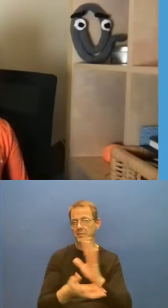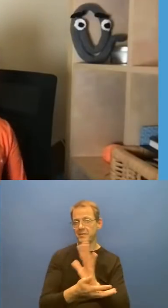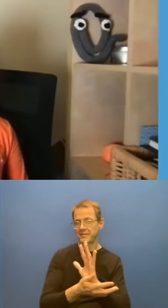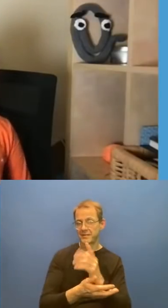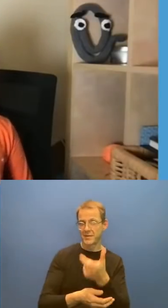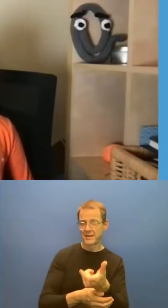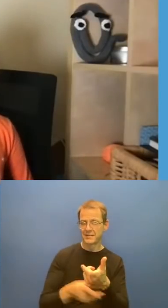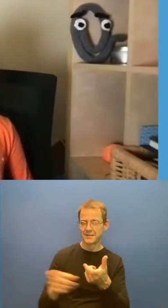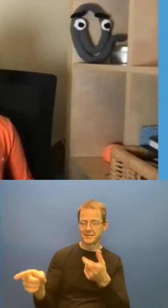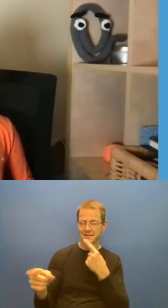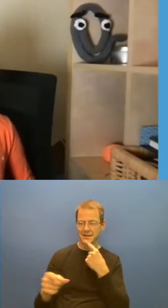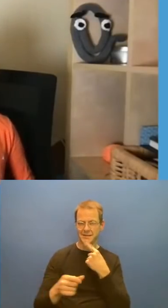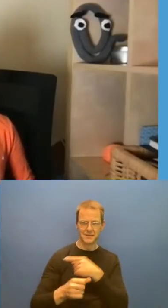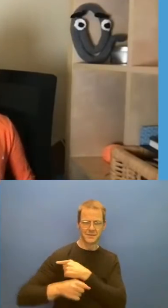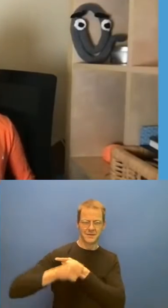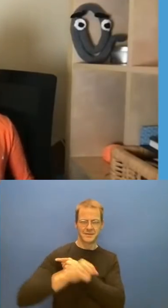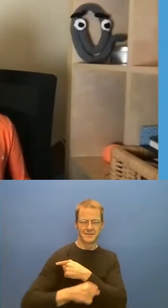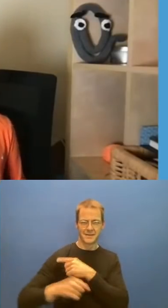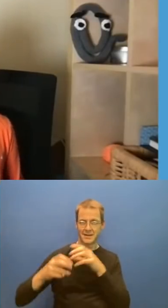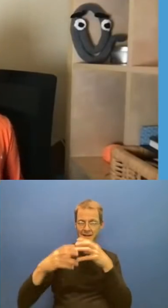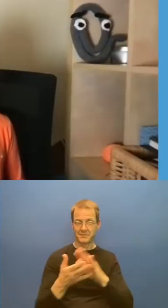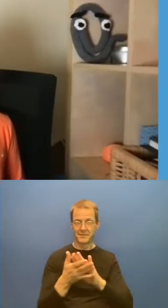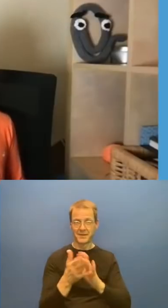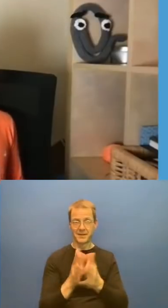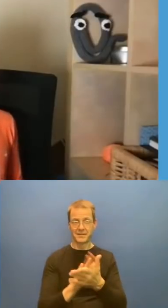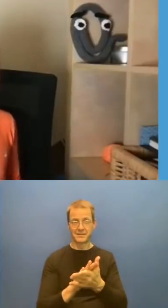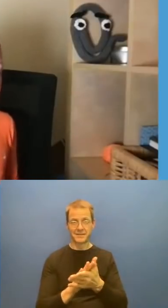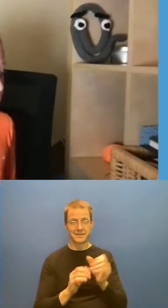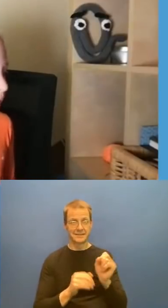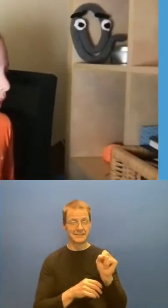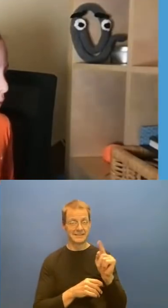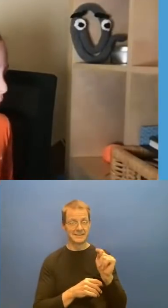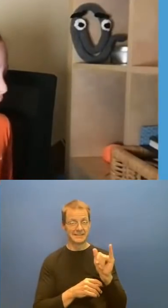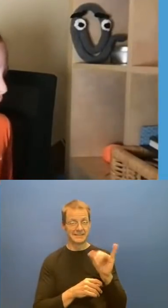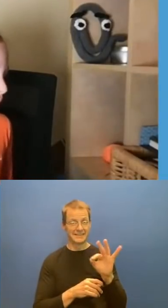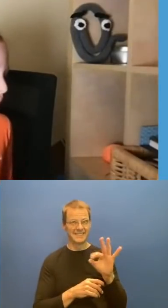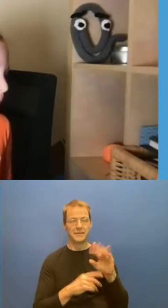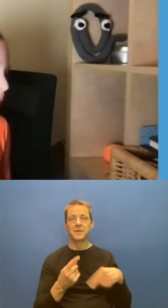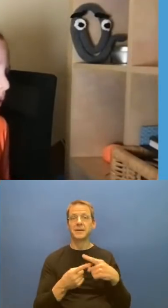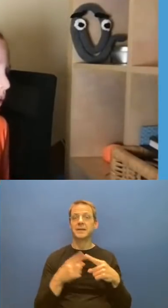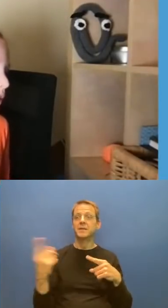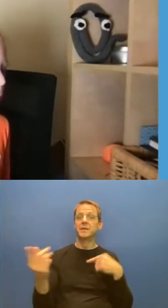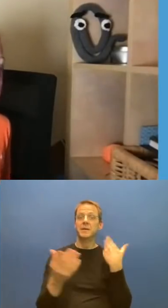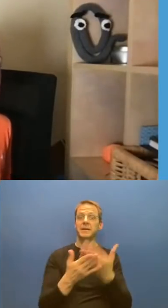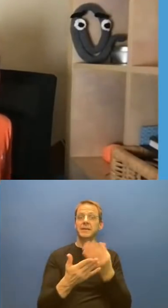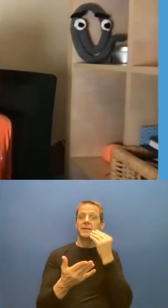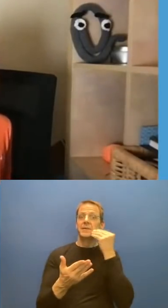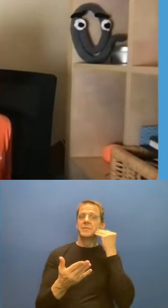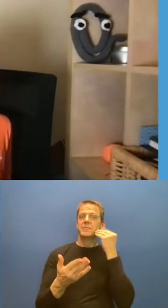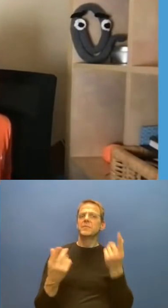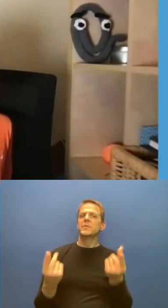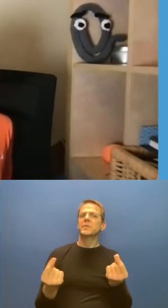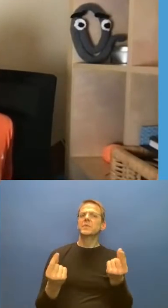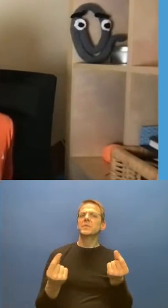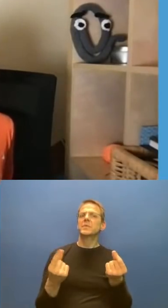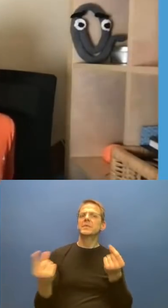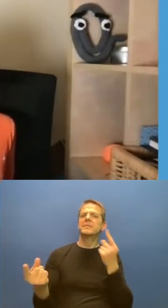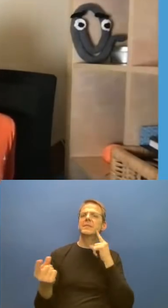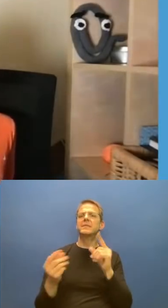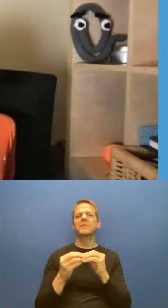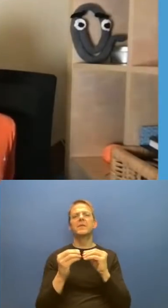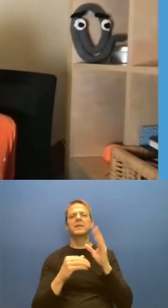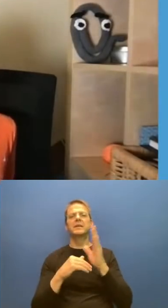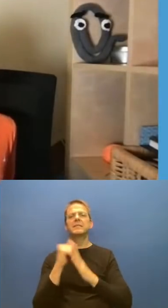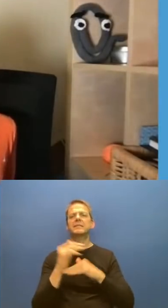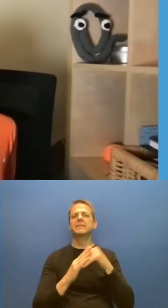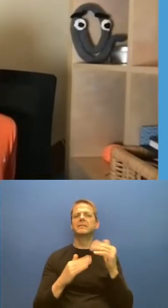to help make you feel comfortable and safe? Well, not really. I've heard that some people like